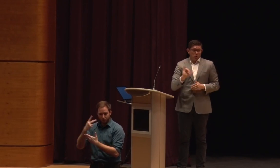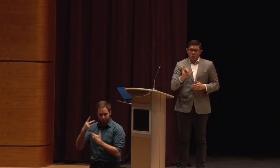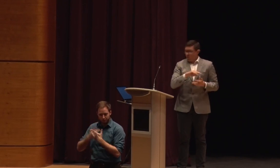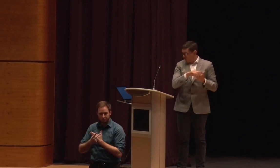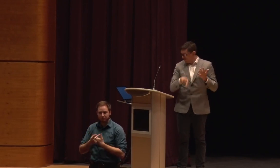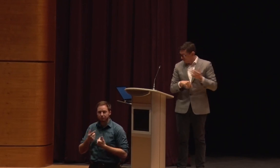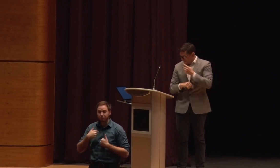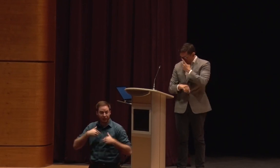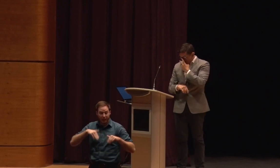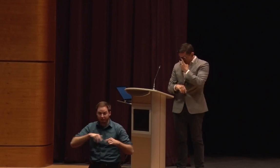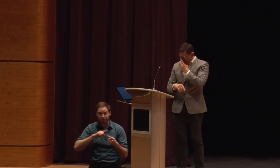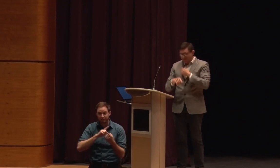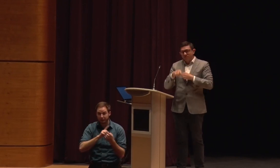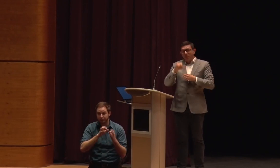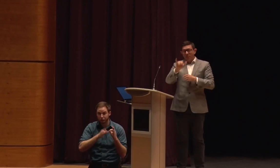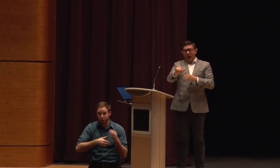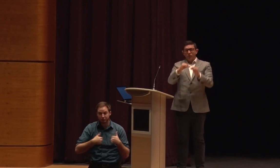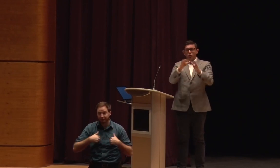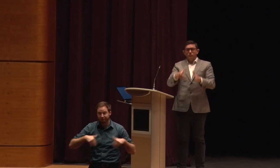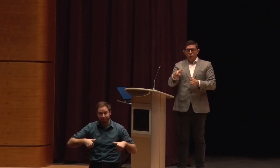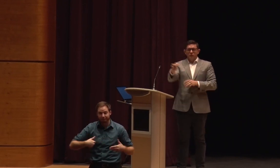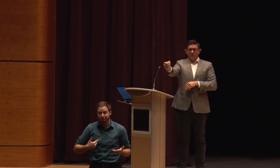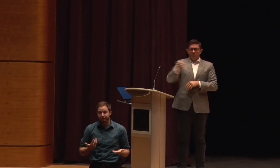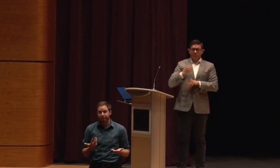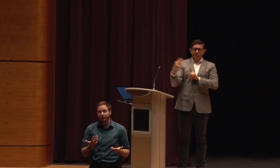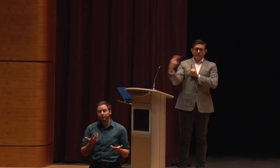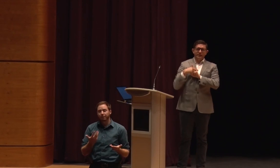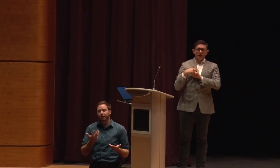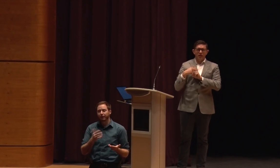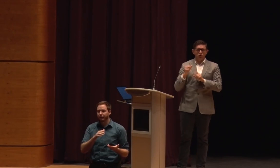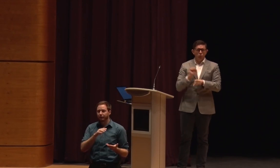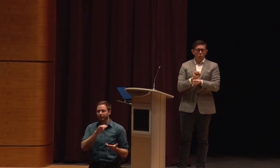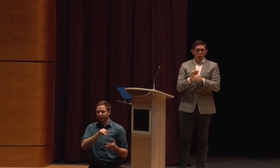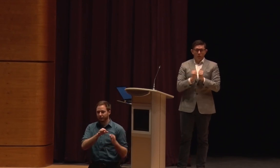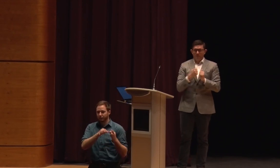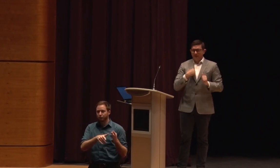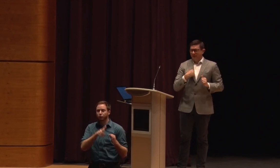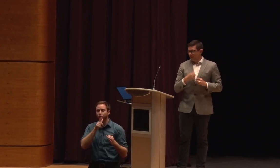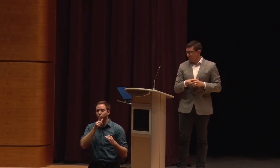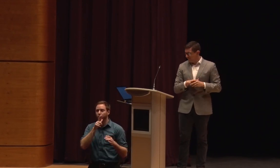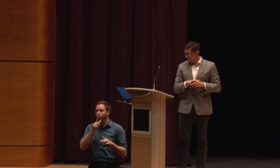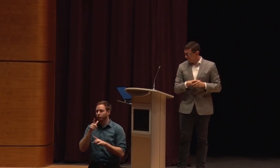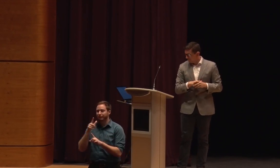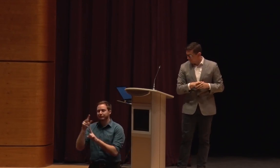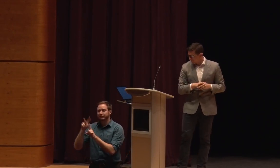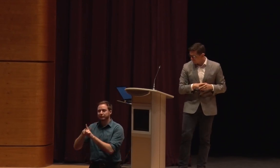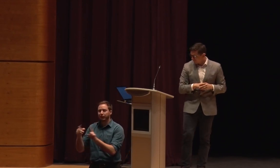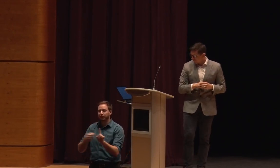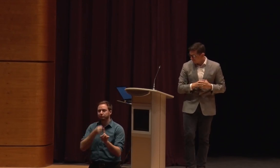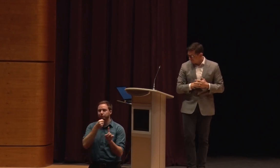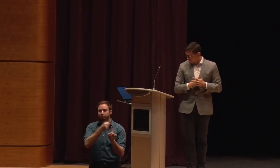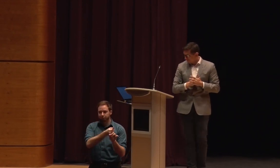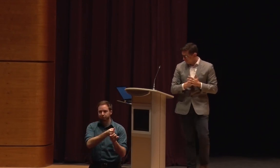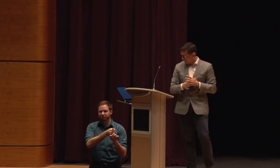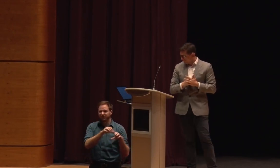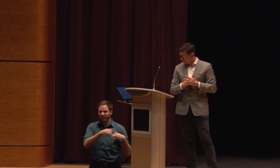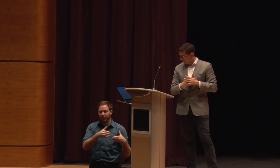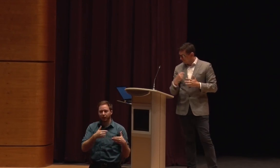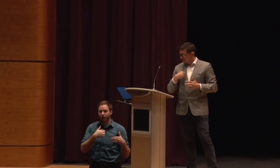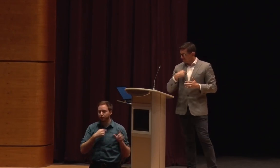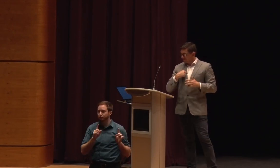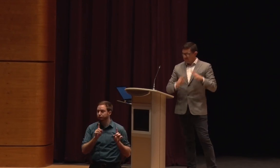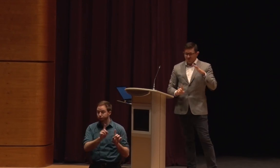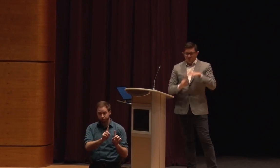I haven't met the interpreters as well. Now that interpreter who was assigned to work with me,